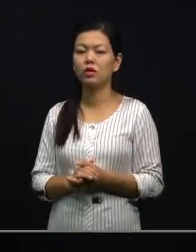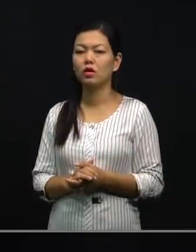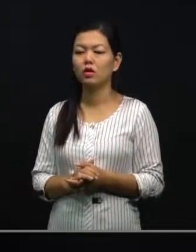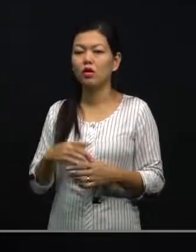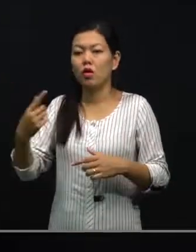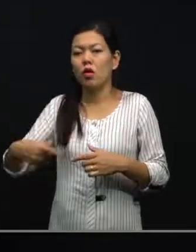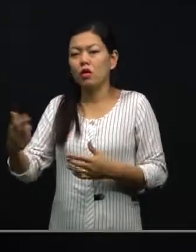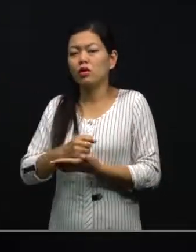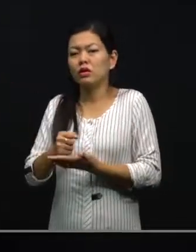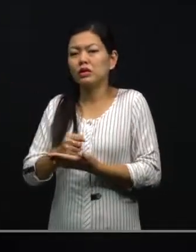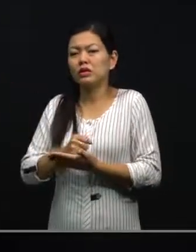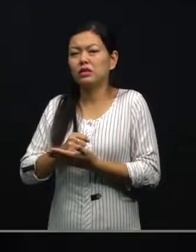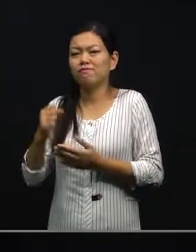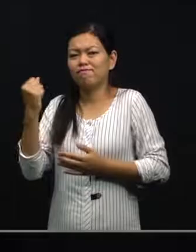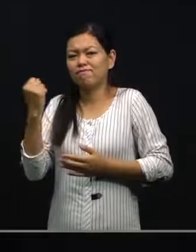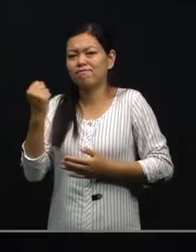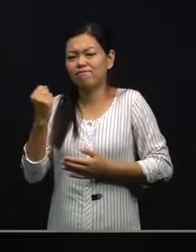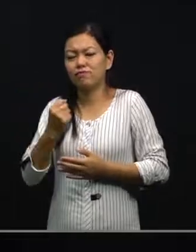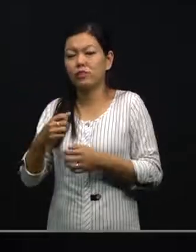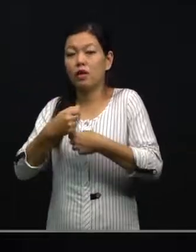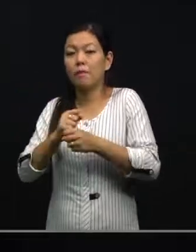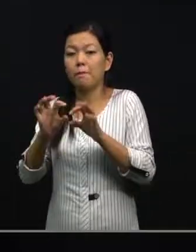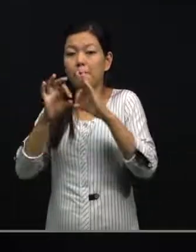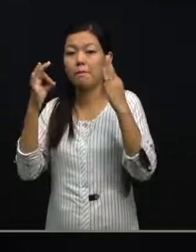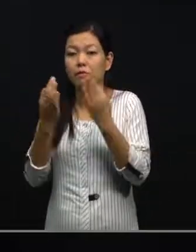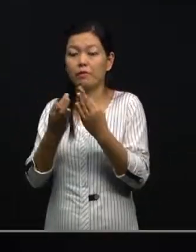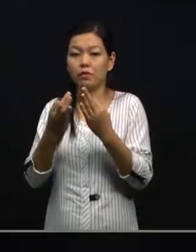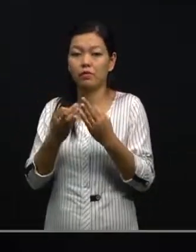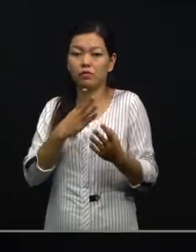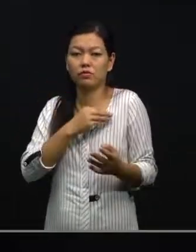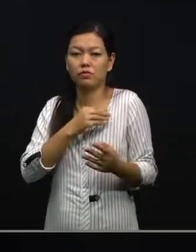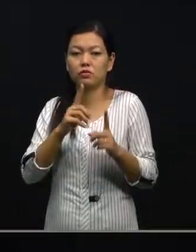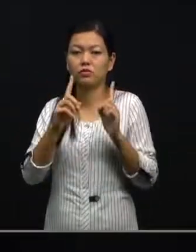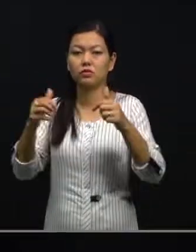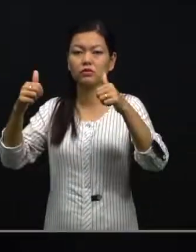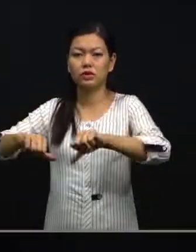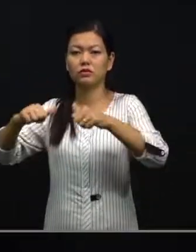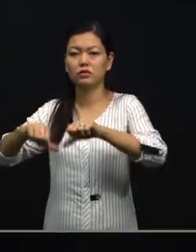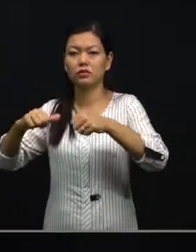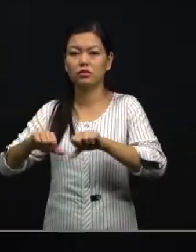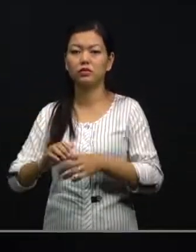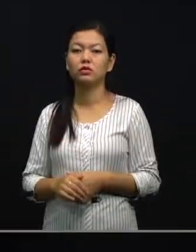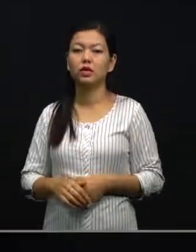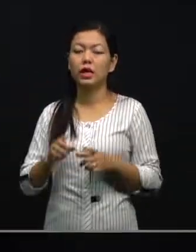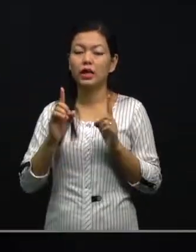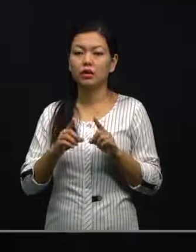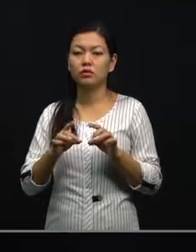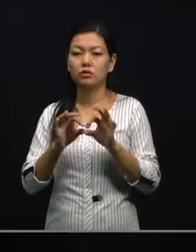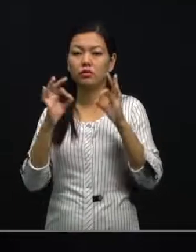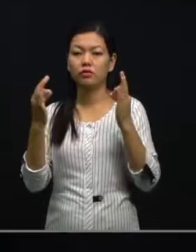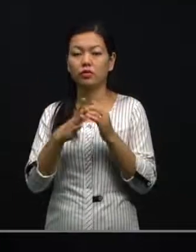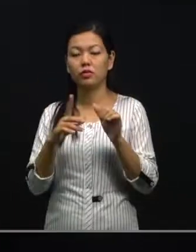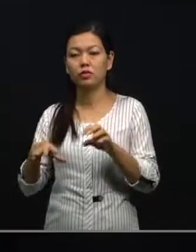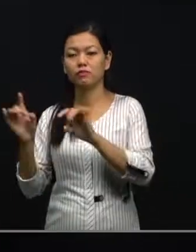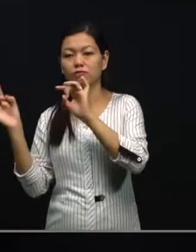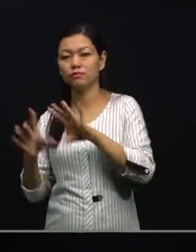So that's what we find here. Take the example of when he has a great motive in order to harm the Duke